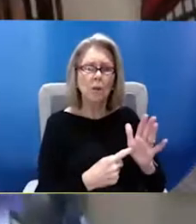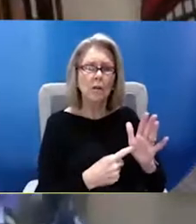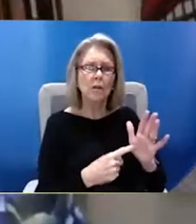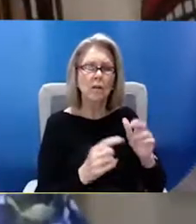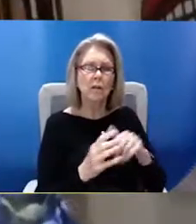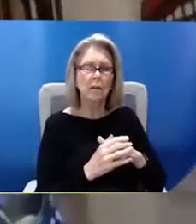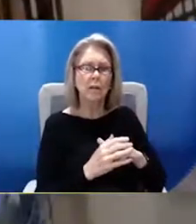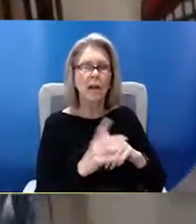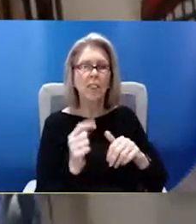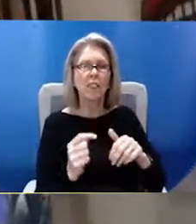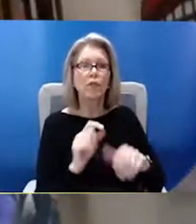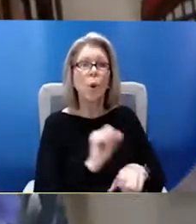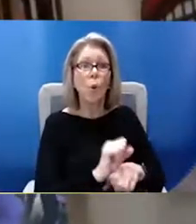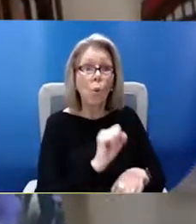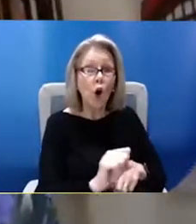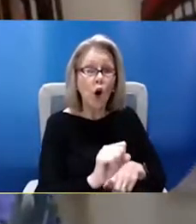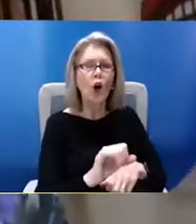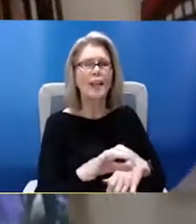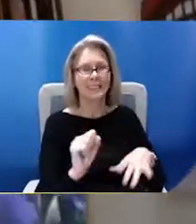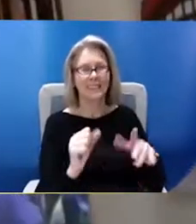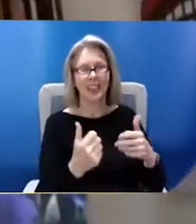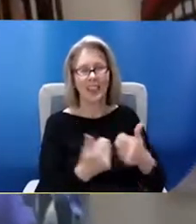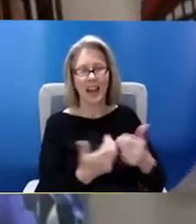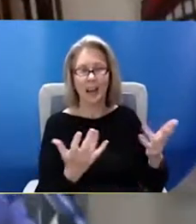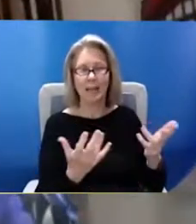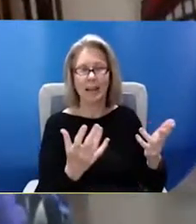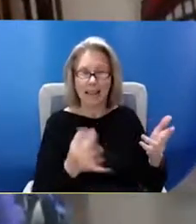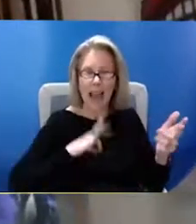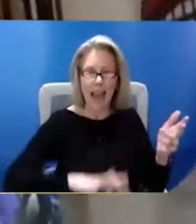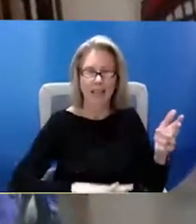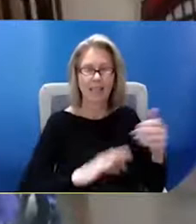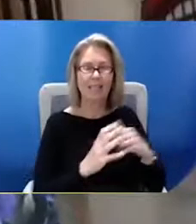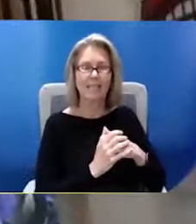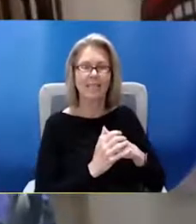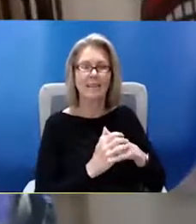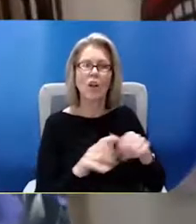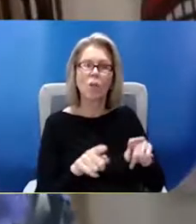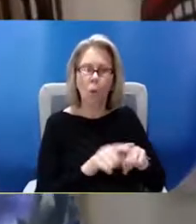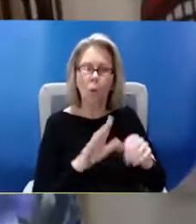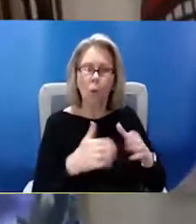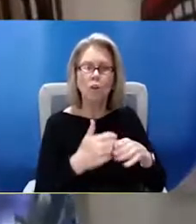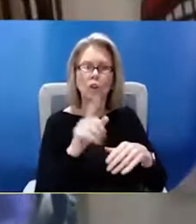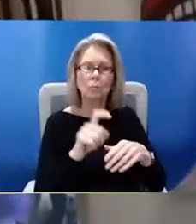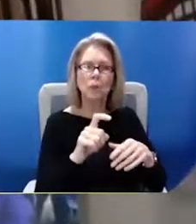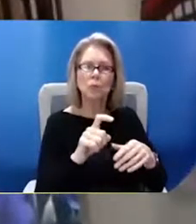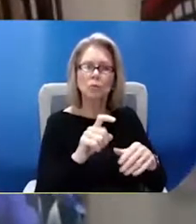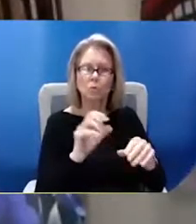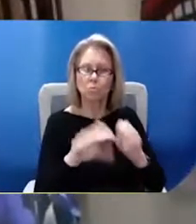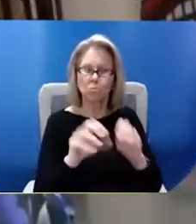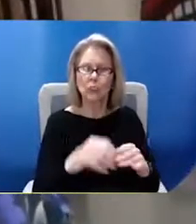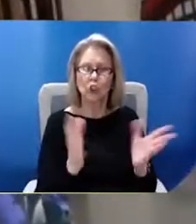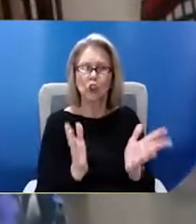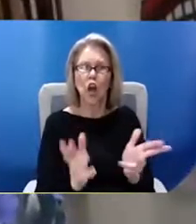point out the film, or the work is a game, and there are questions embedded in it. They're also